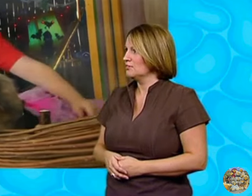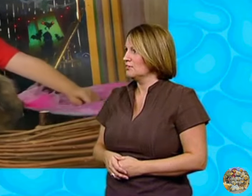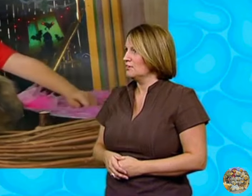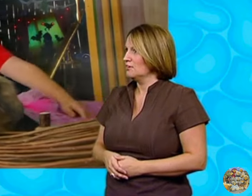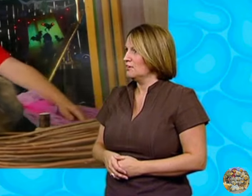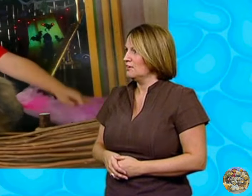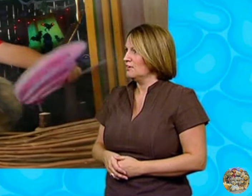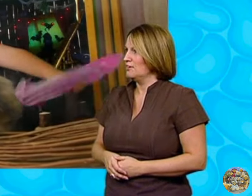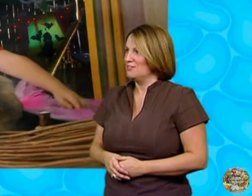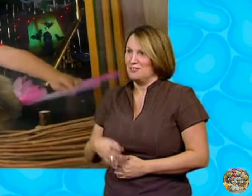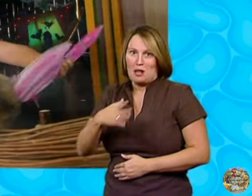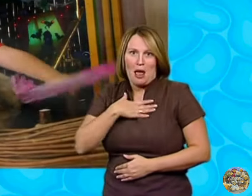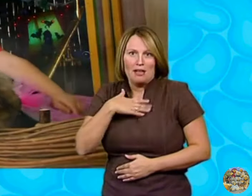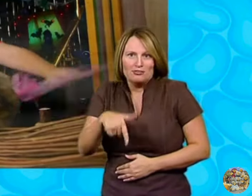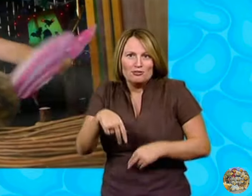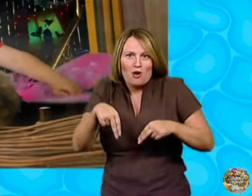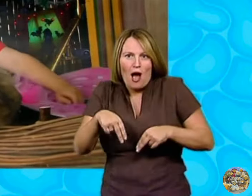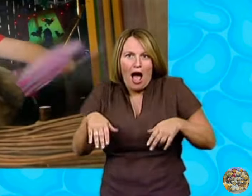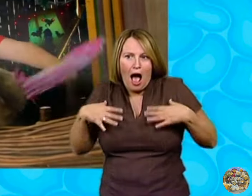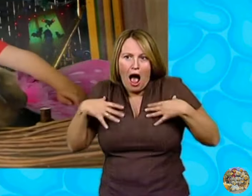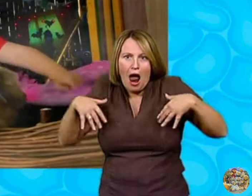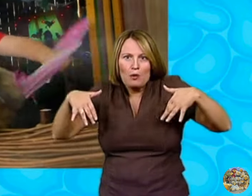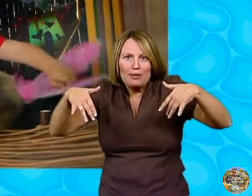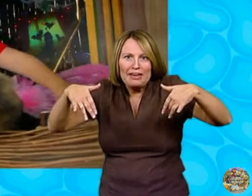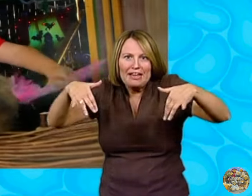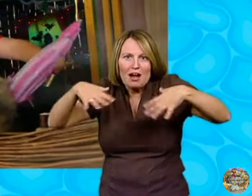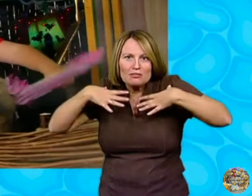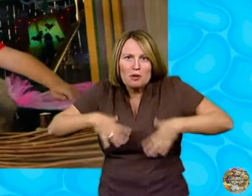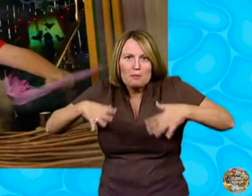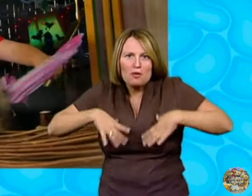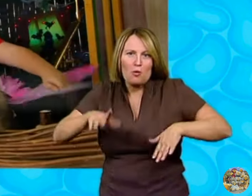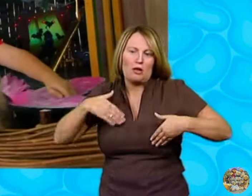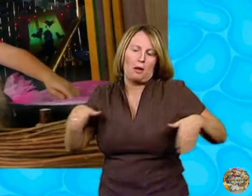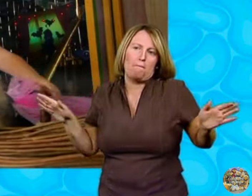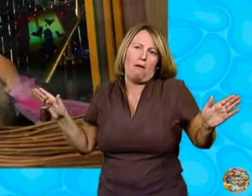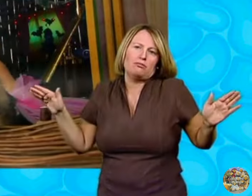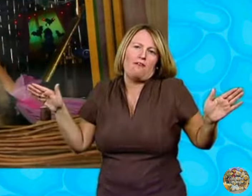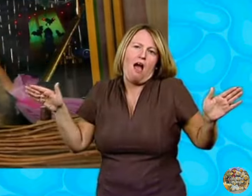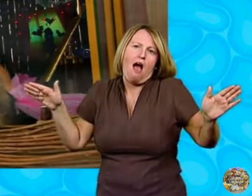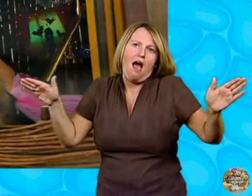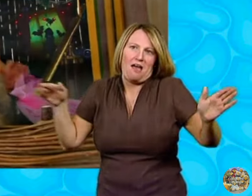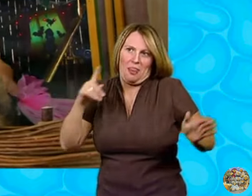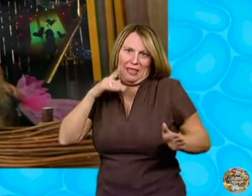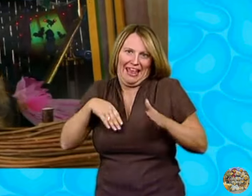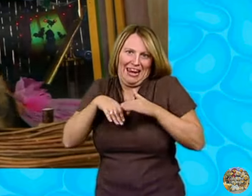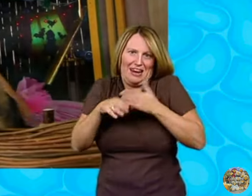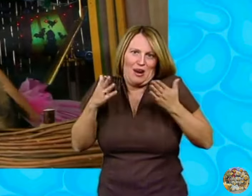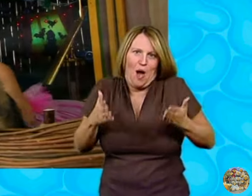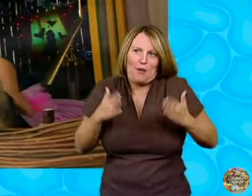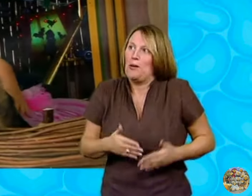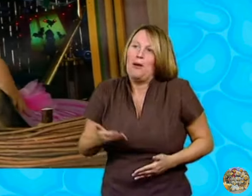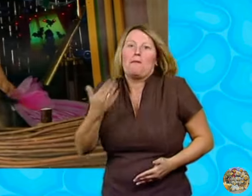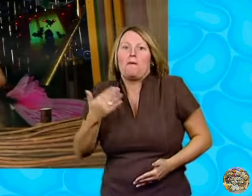Do you like Skipper's Halloween costume? She wanted to be a butterfly. I think we can go in now. Come